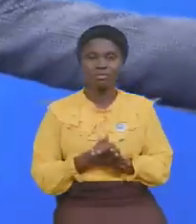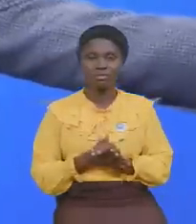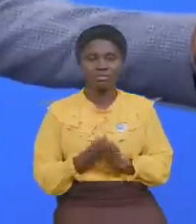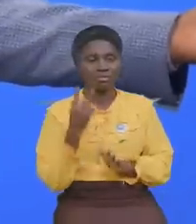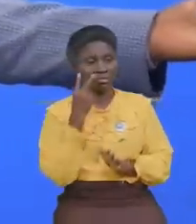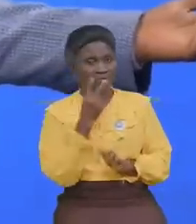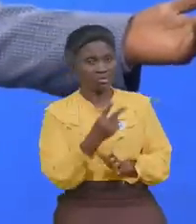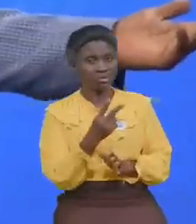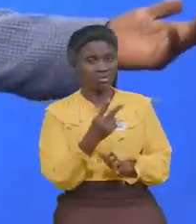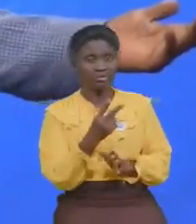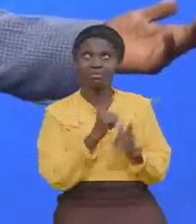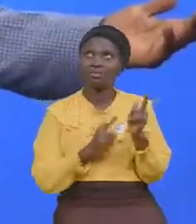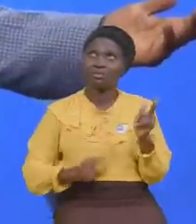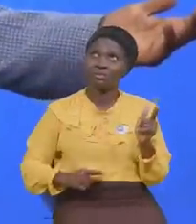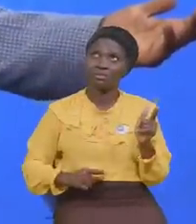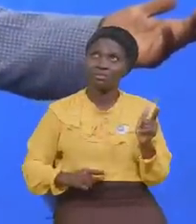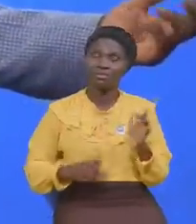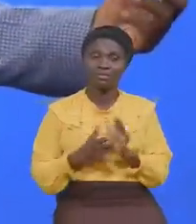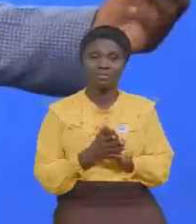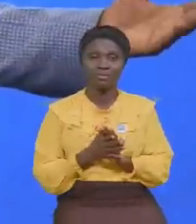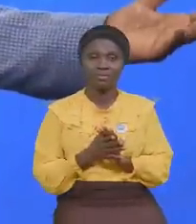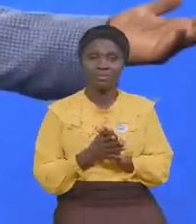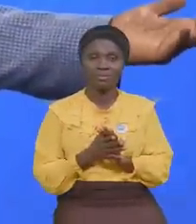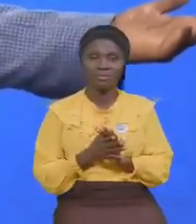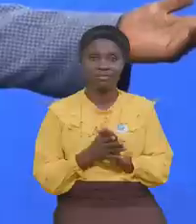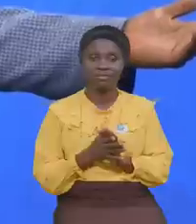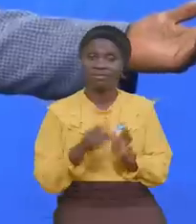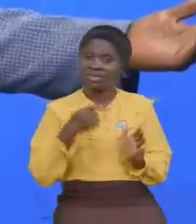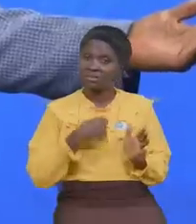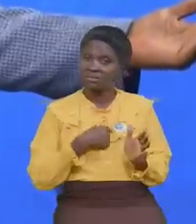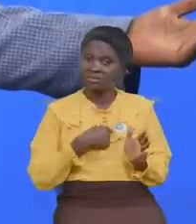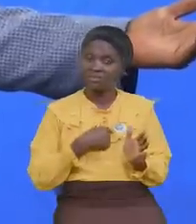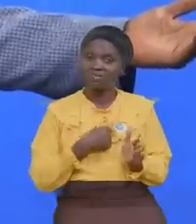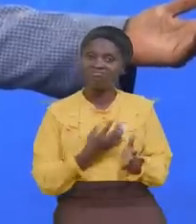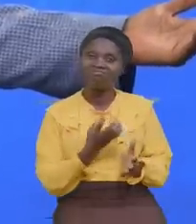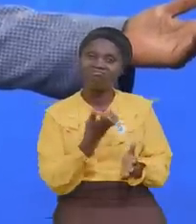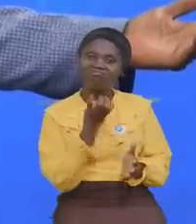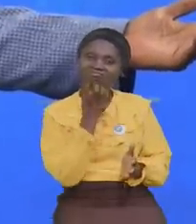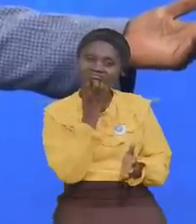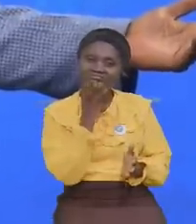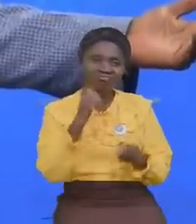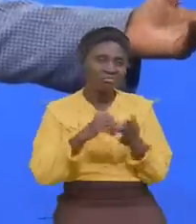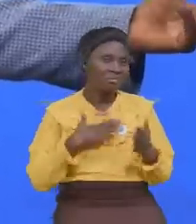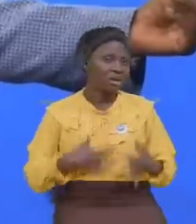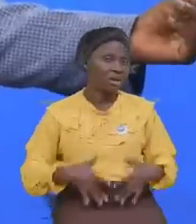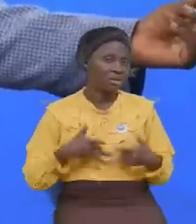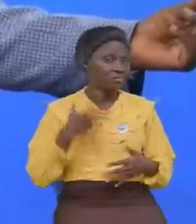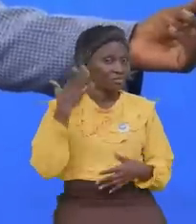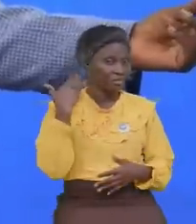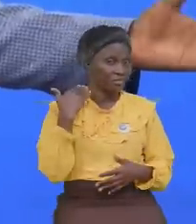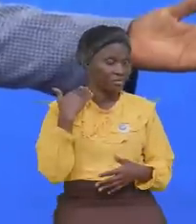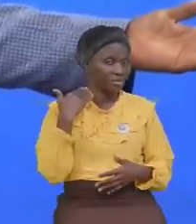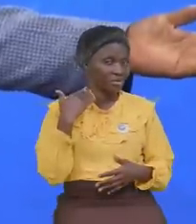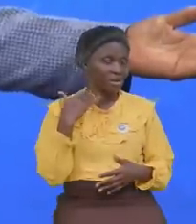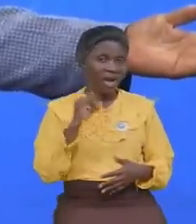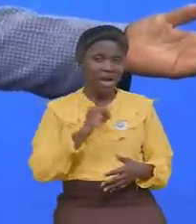behold, Lord, I have been stingy in my life. I've been cruel